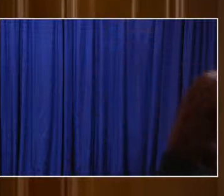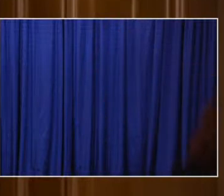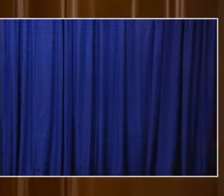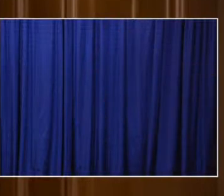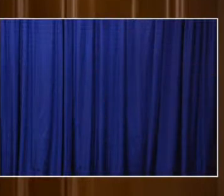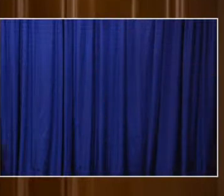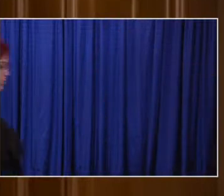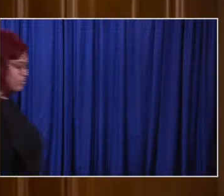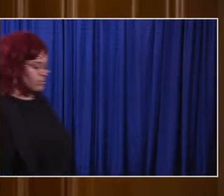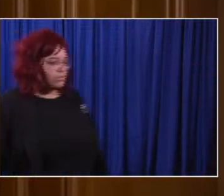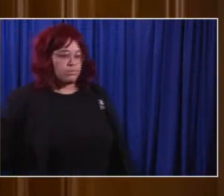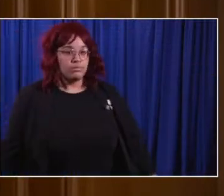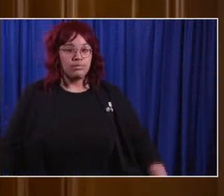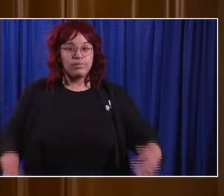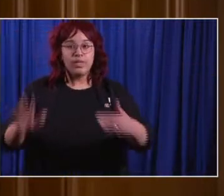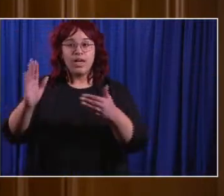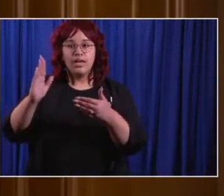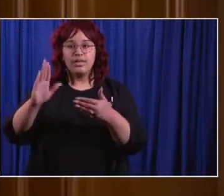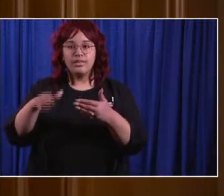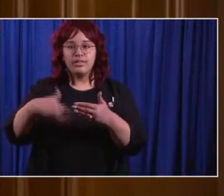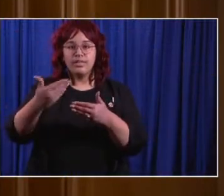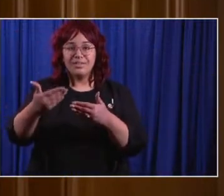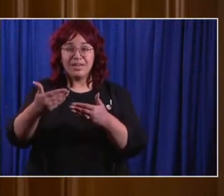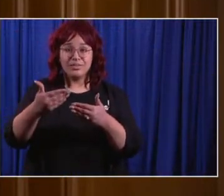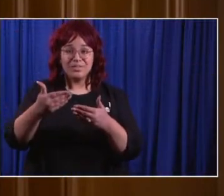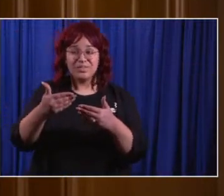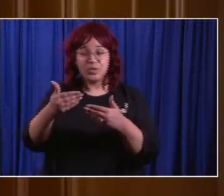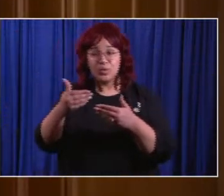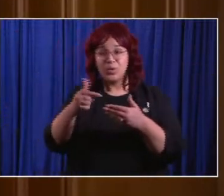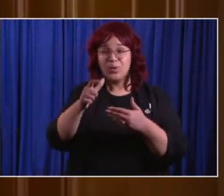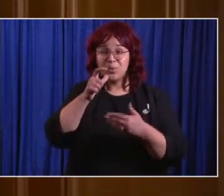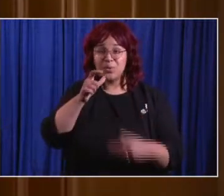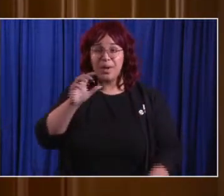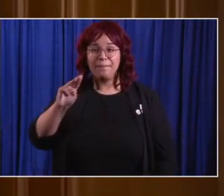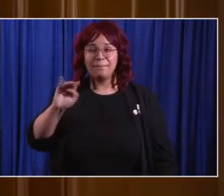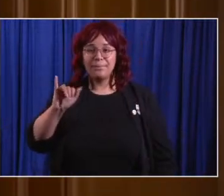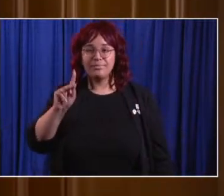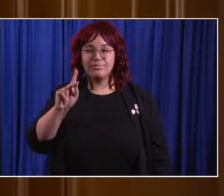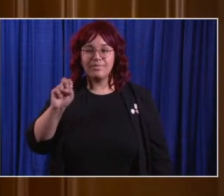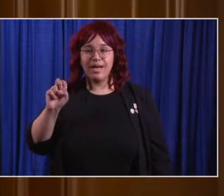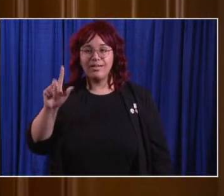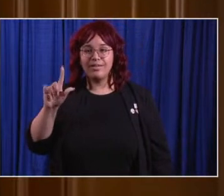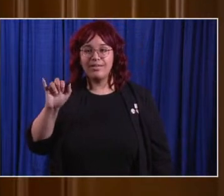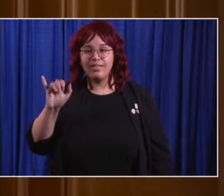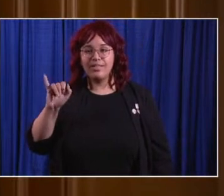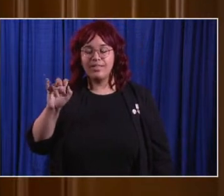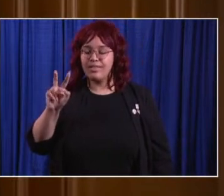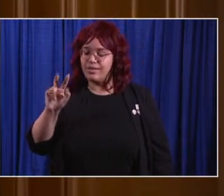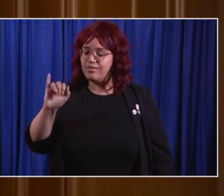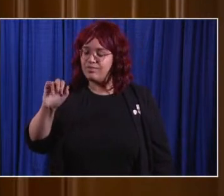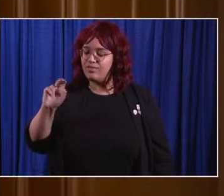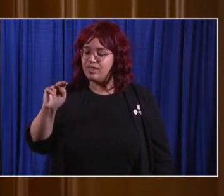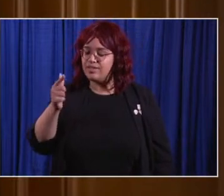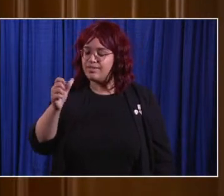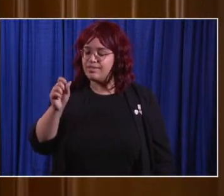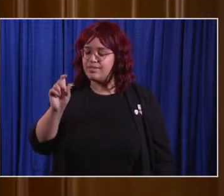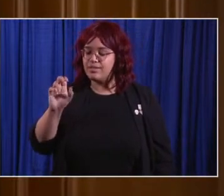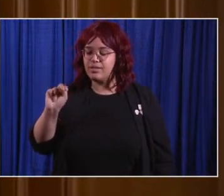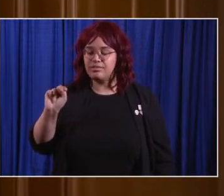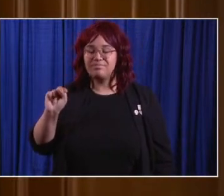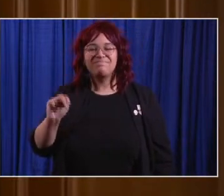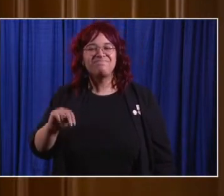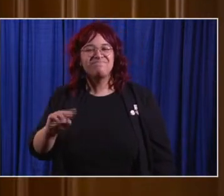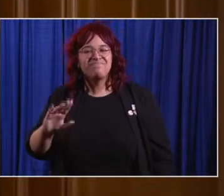Next question is from Mike Livingston at Gongwer News Service. And Mike? Yeah, hi, Governor. What is the status of